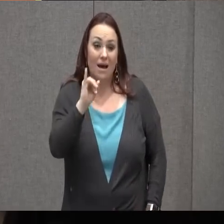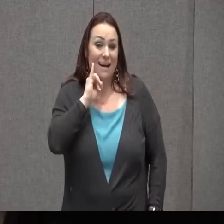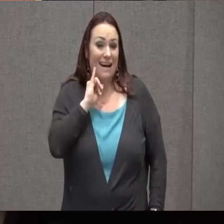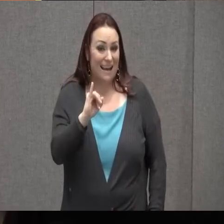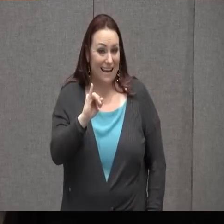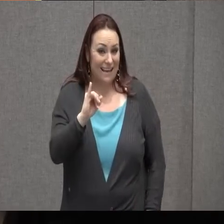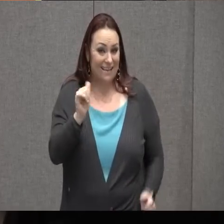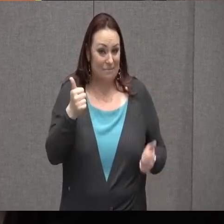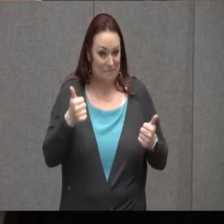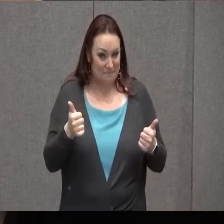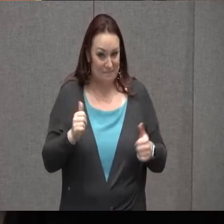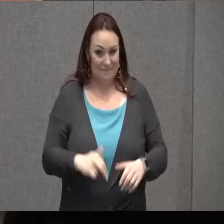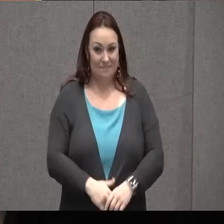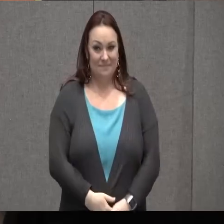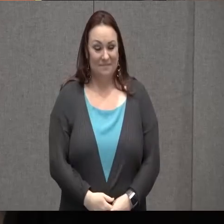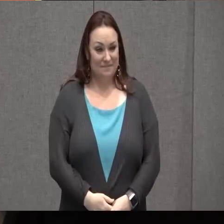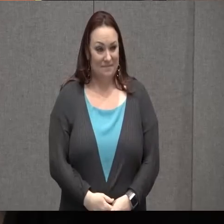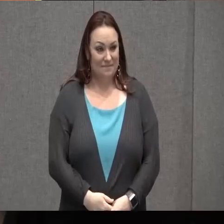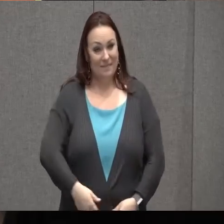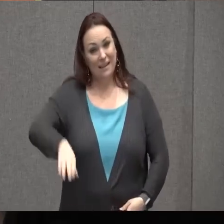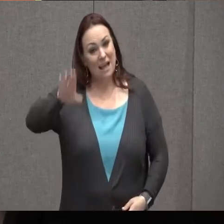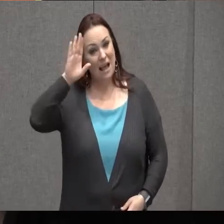syllable.